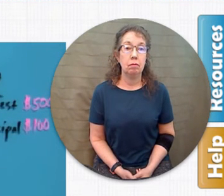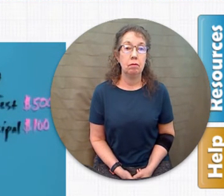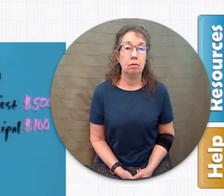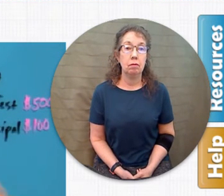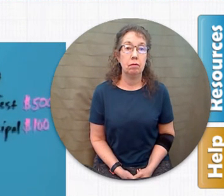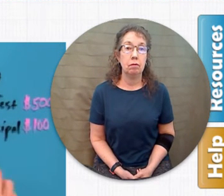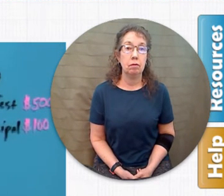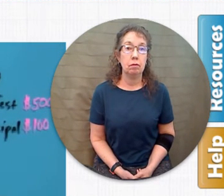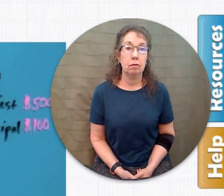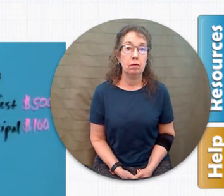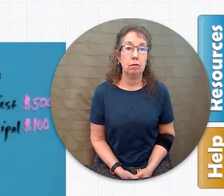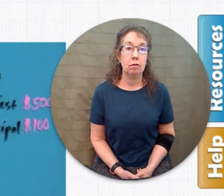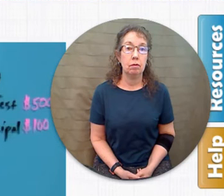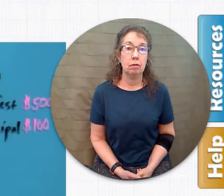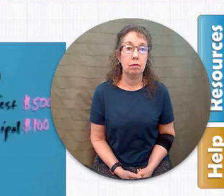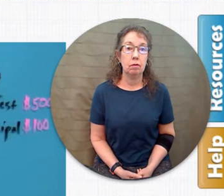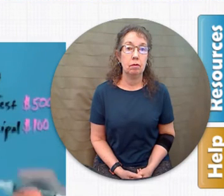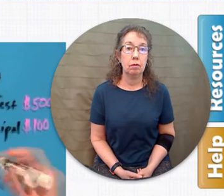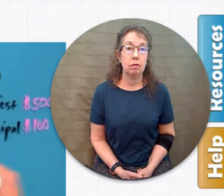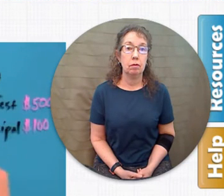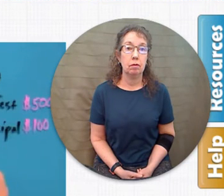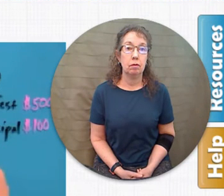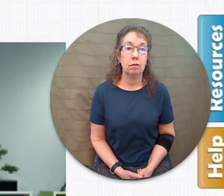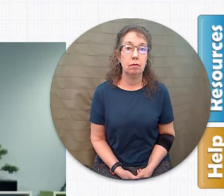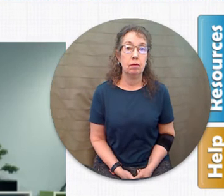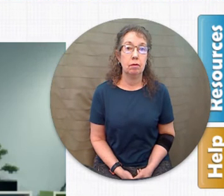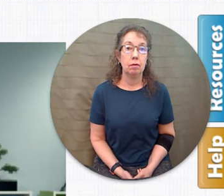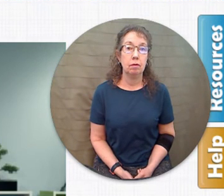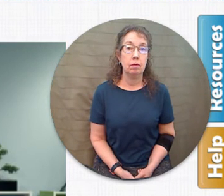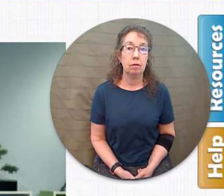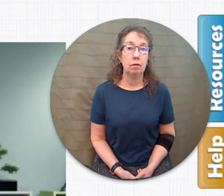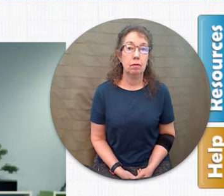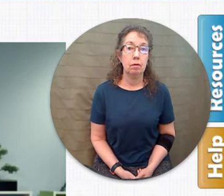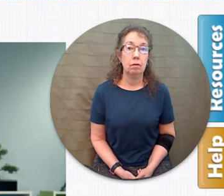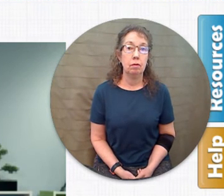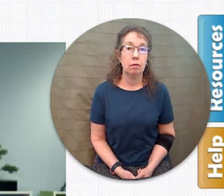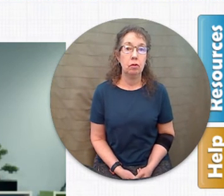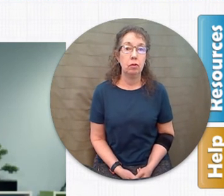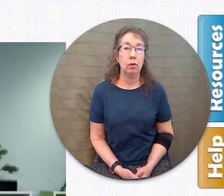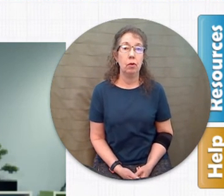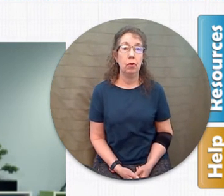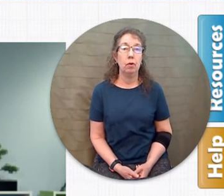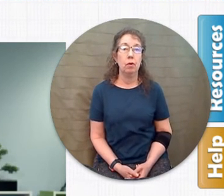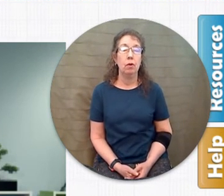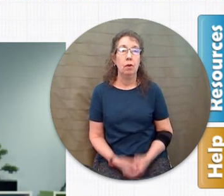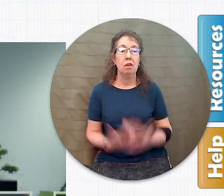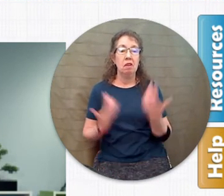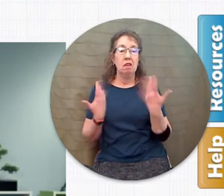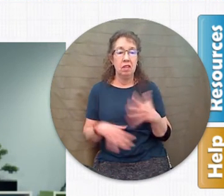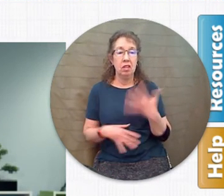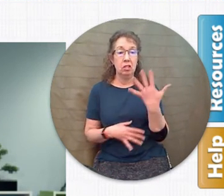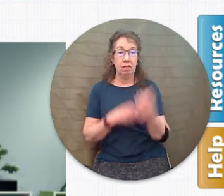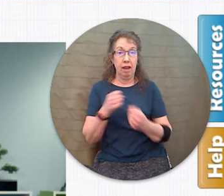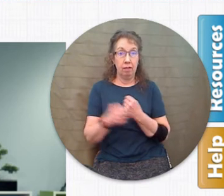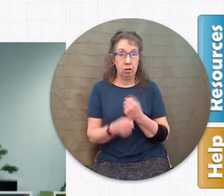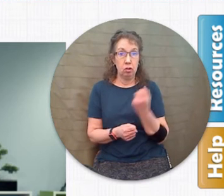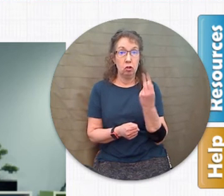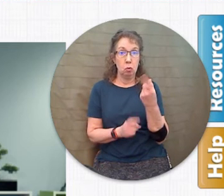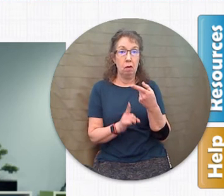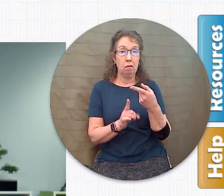This bit. Okay, so after 5 years of 12 payments a